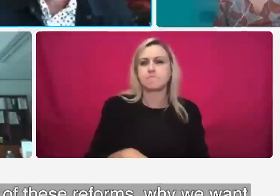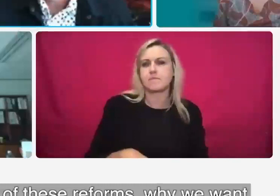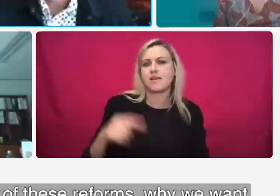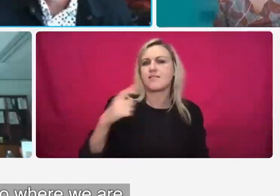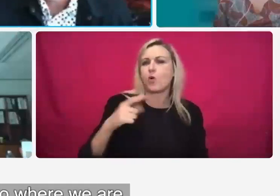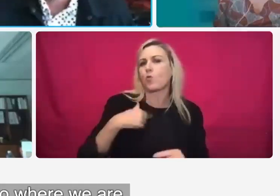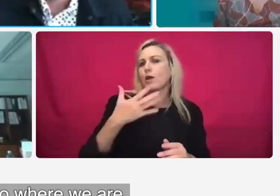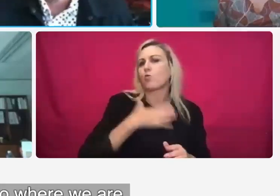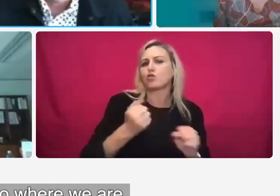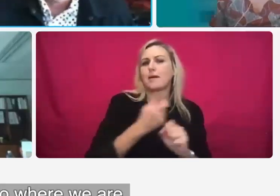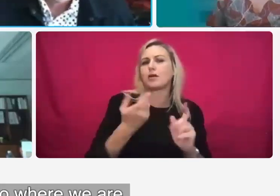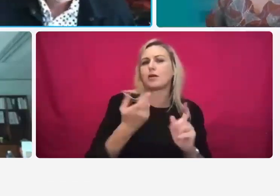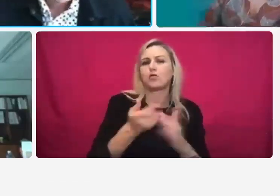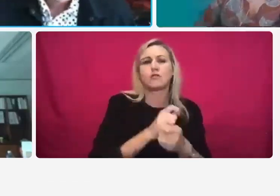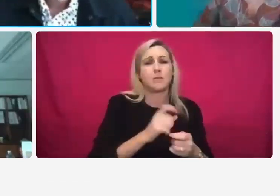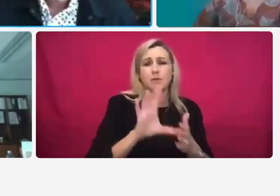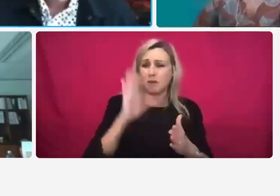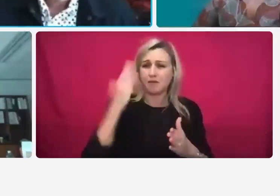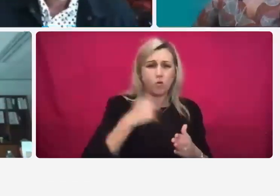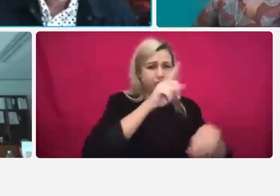reforms, why we want to get to where we are.